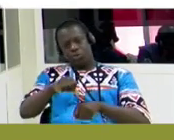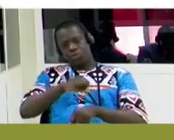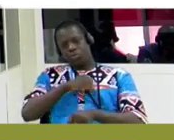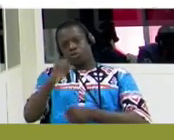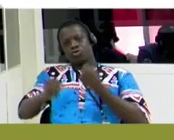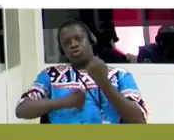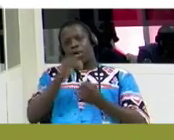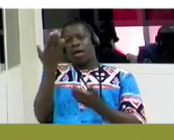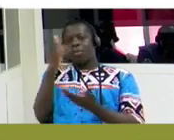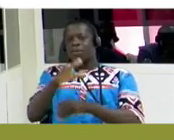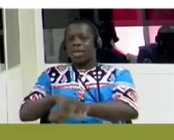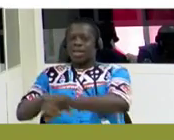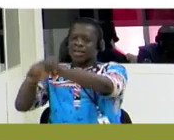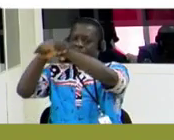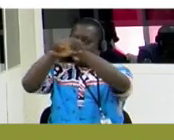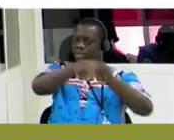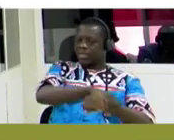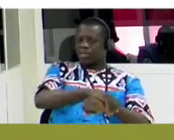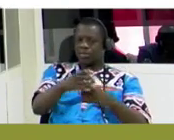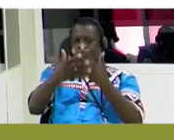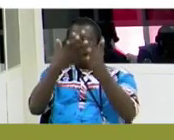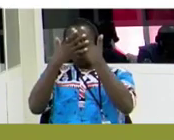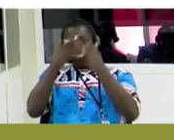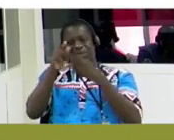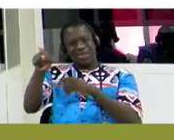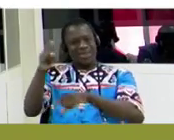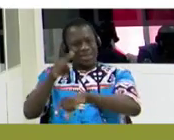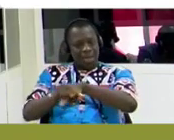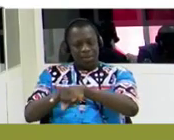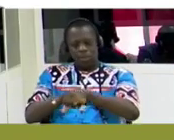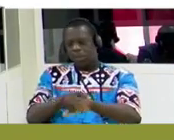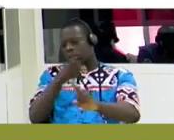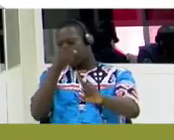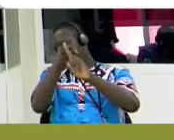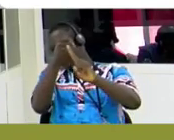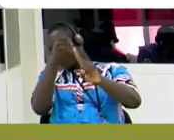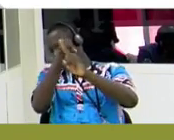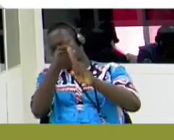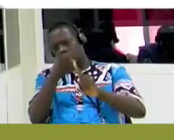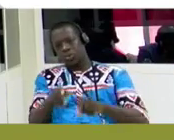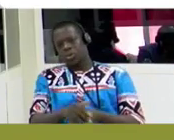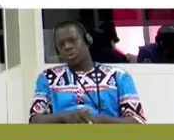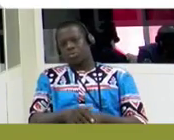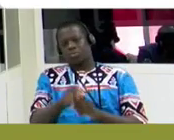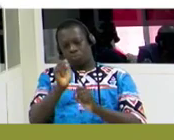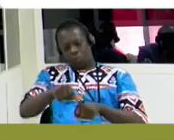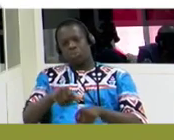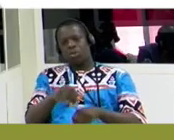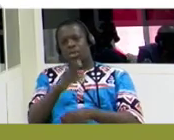Maybe taken to mile two, because by the time that it was transition, it was dangerous. I might be taken to mile two again.